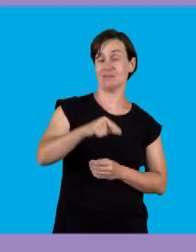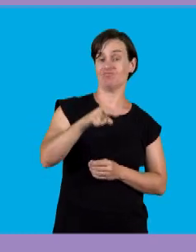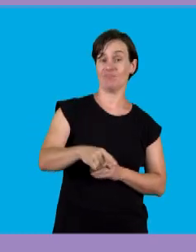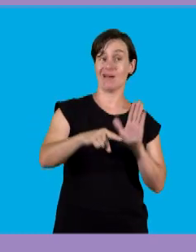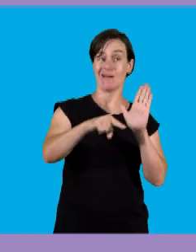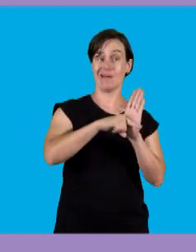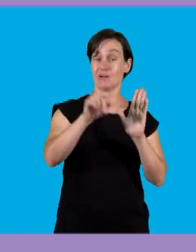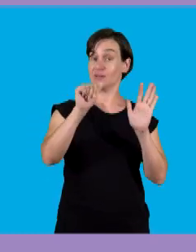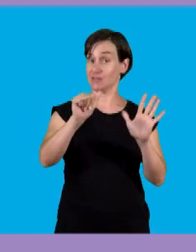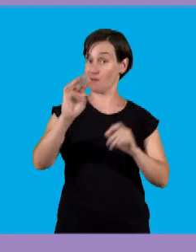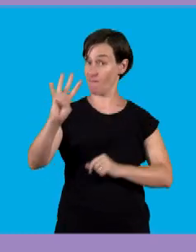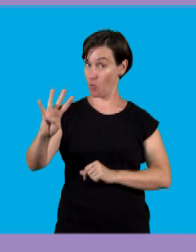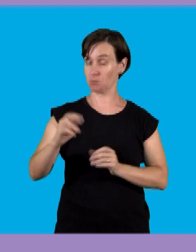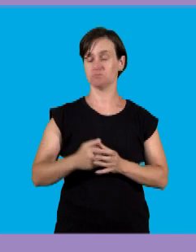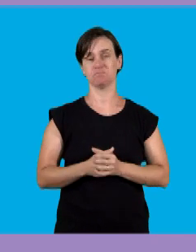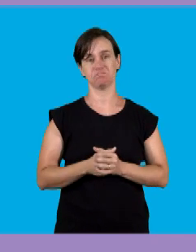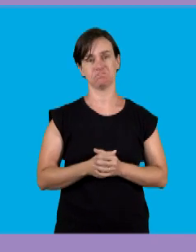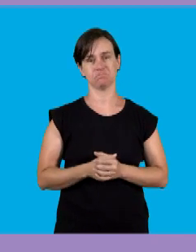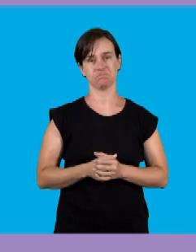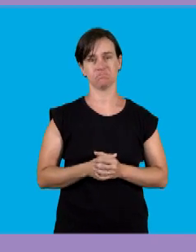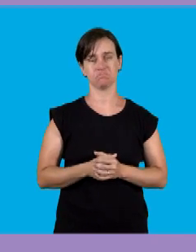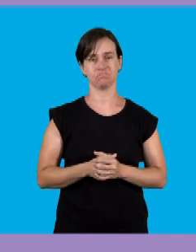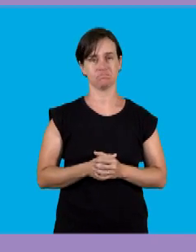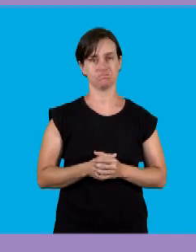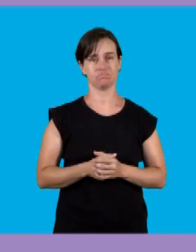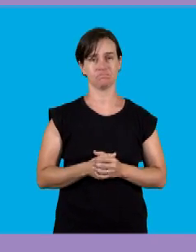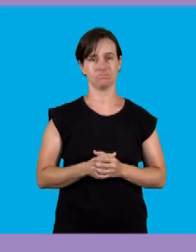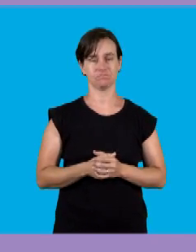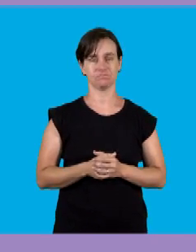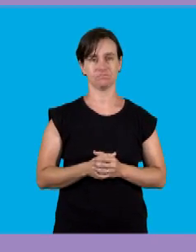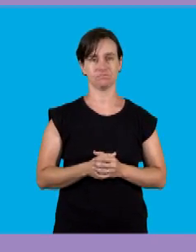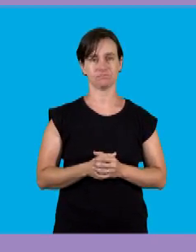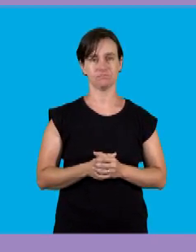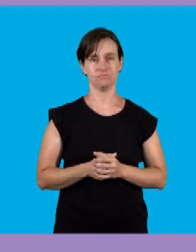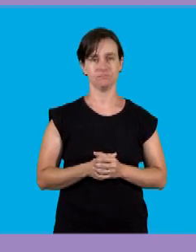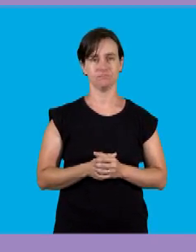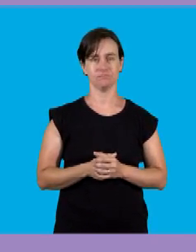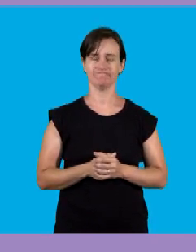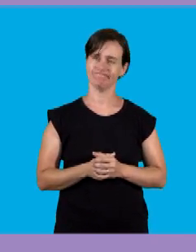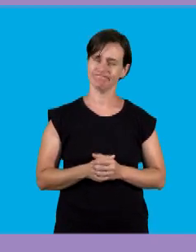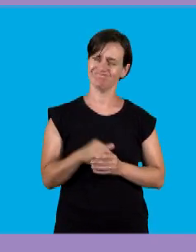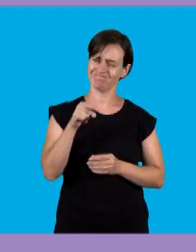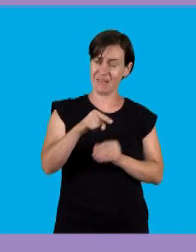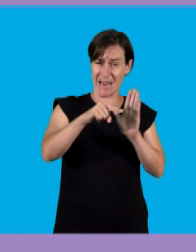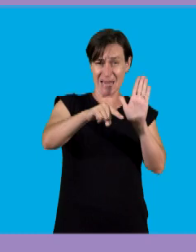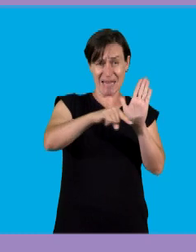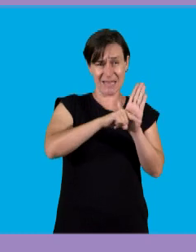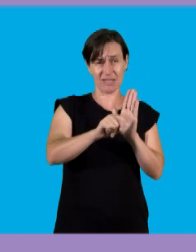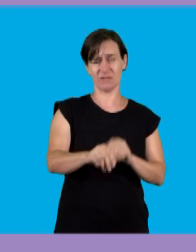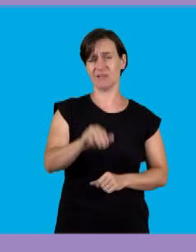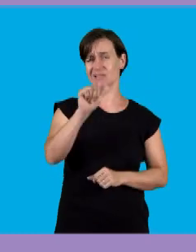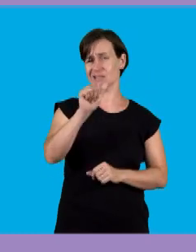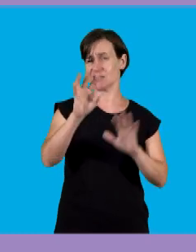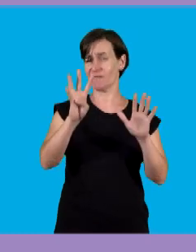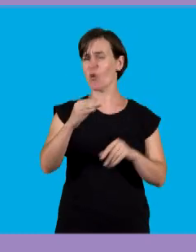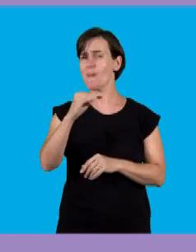the next one. Now, our next one here is a negative 64. Now, a negative 64 would